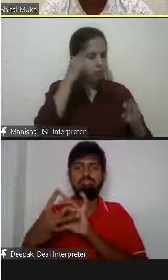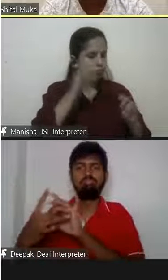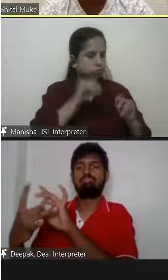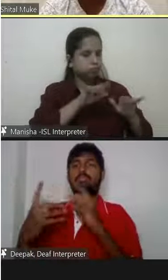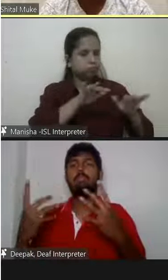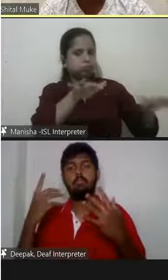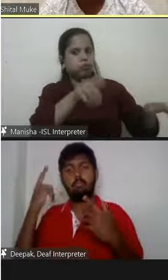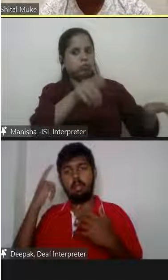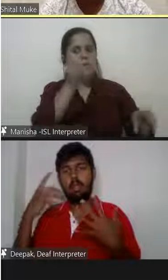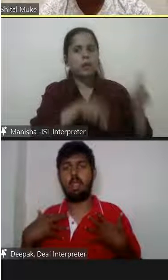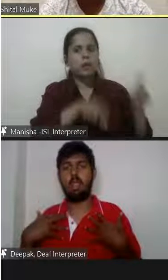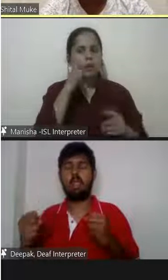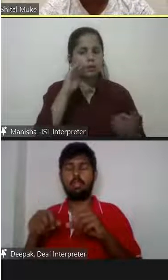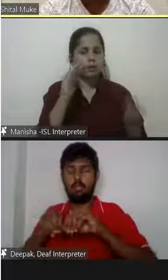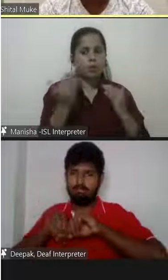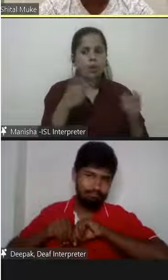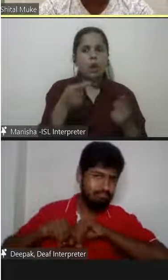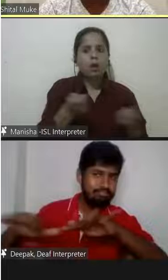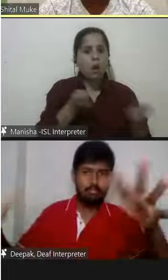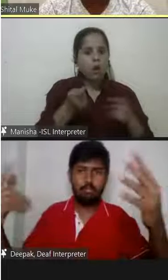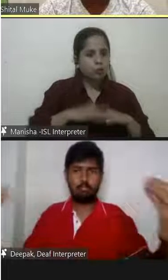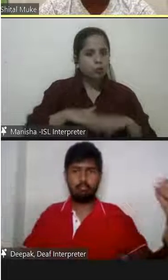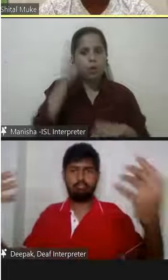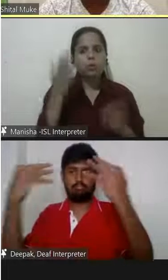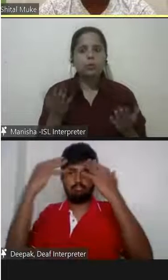compared to the control group.